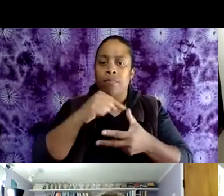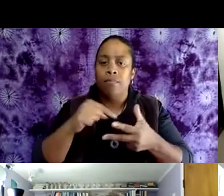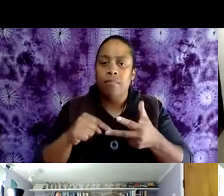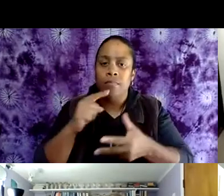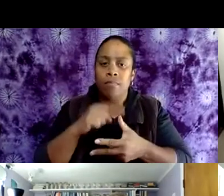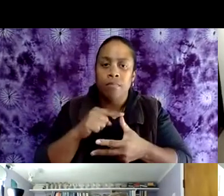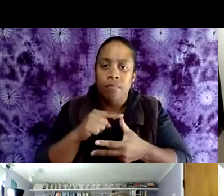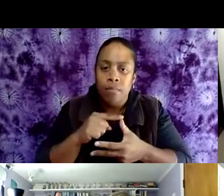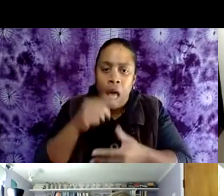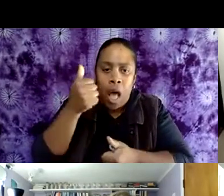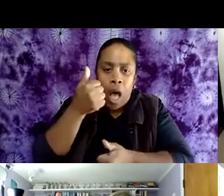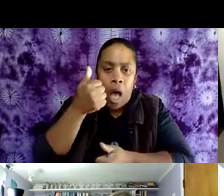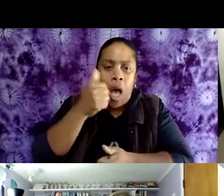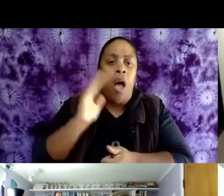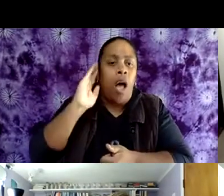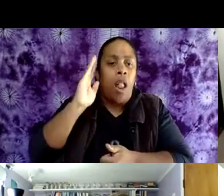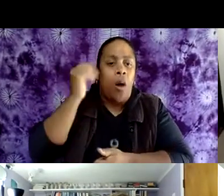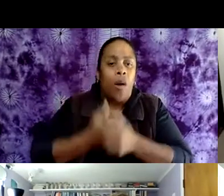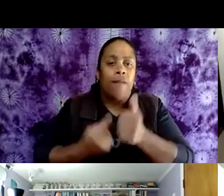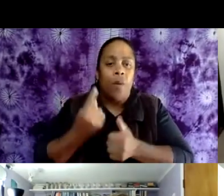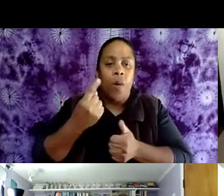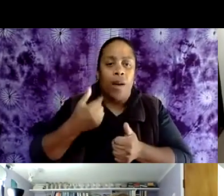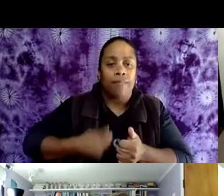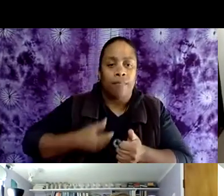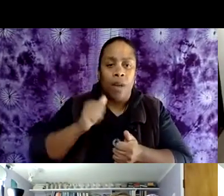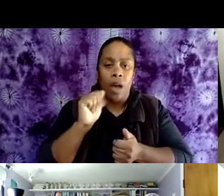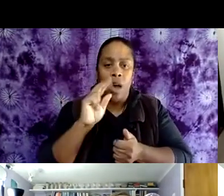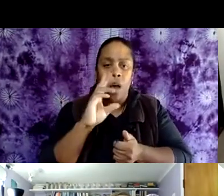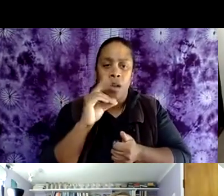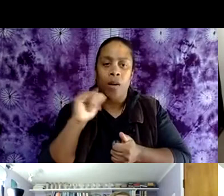Hello, everyone. I'm Audrey Lee at